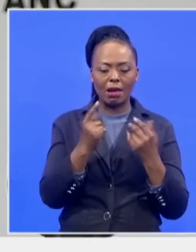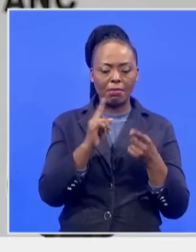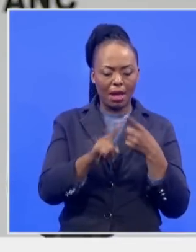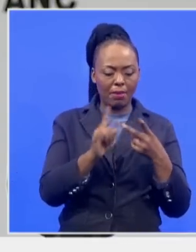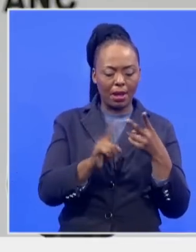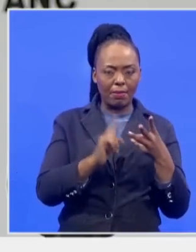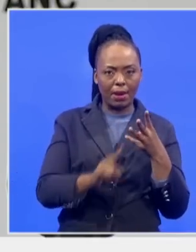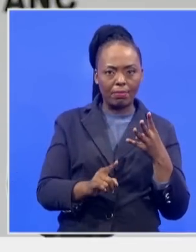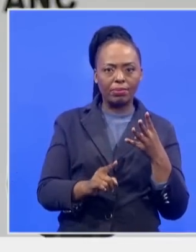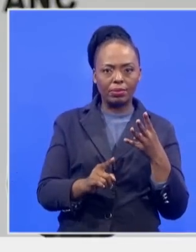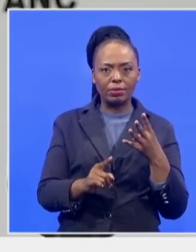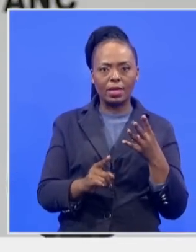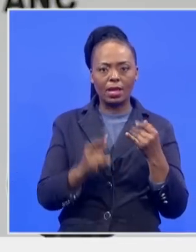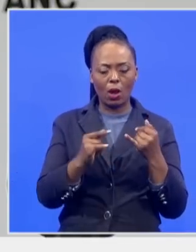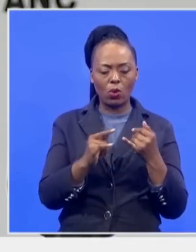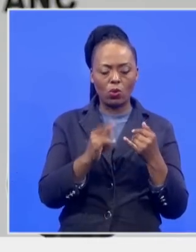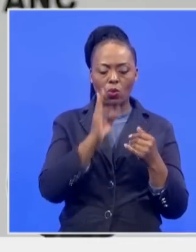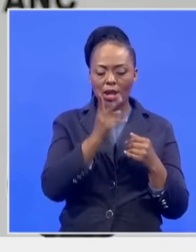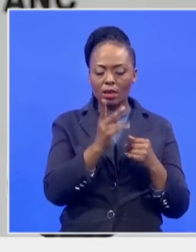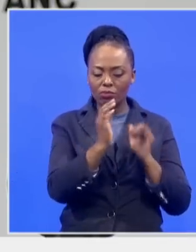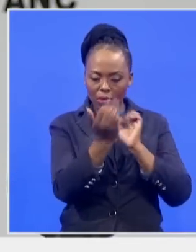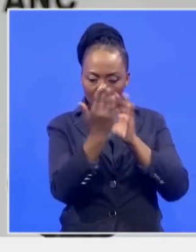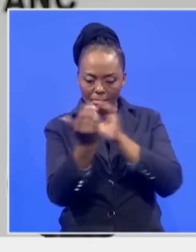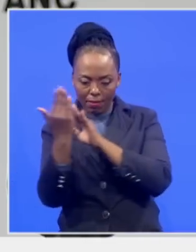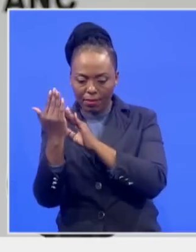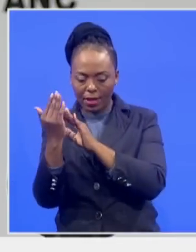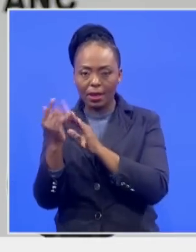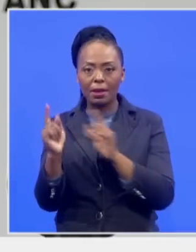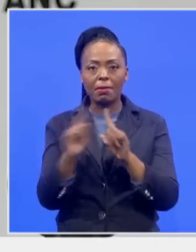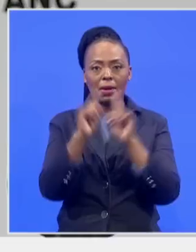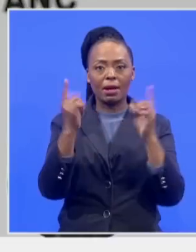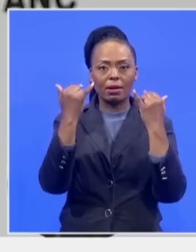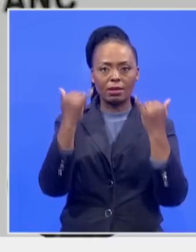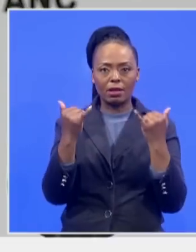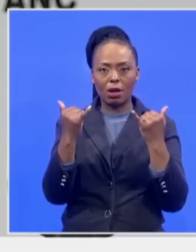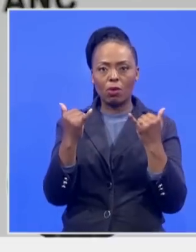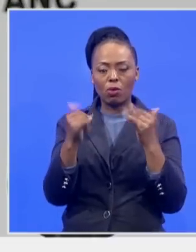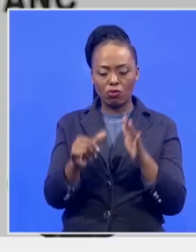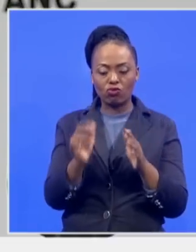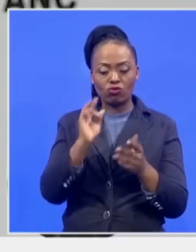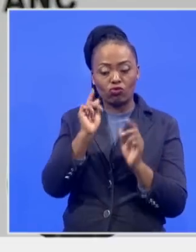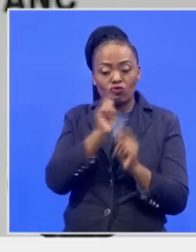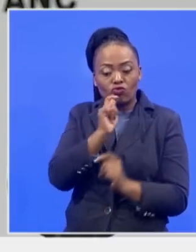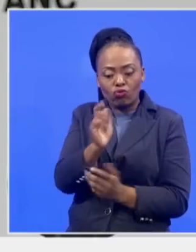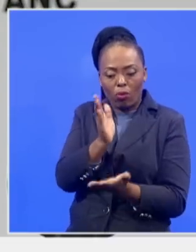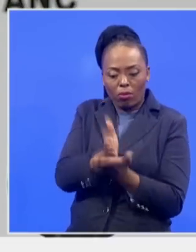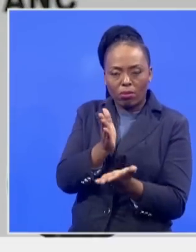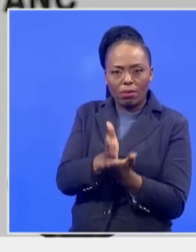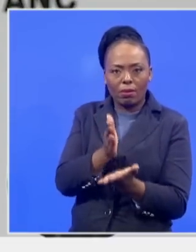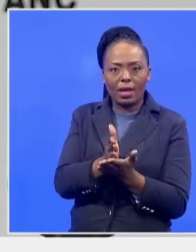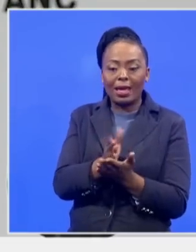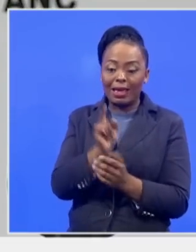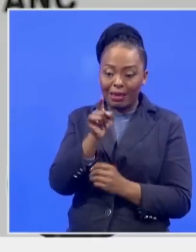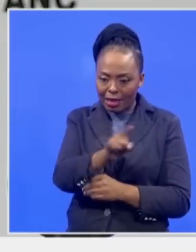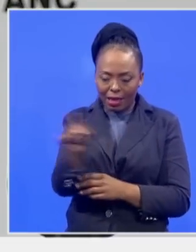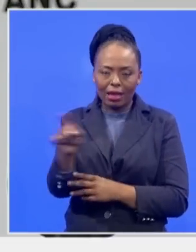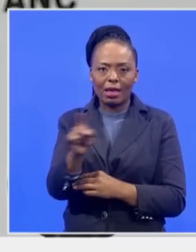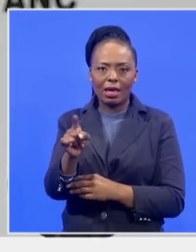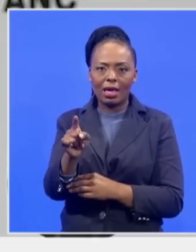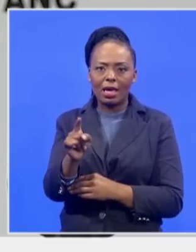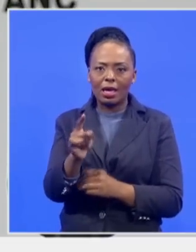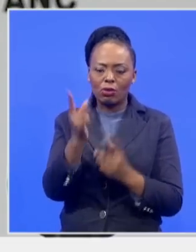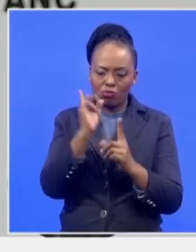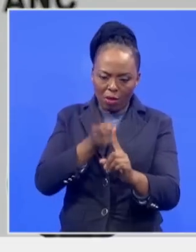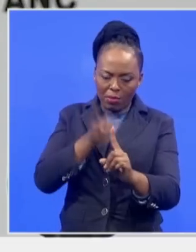case. But the incorrigible, they've got to face consequences. There